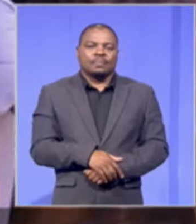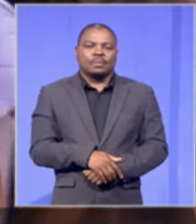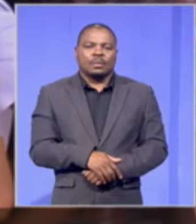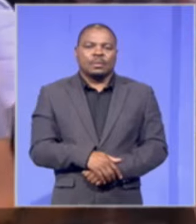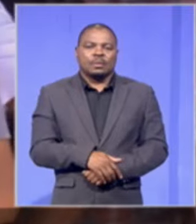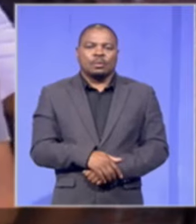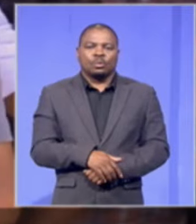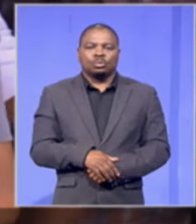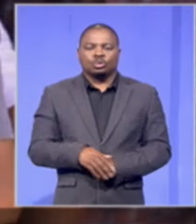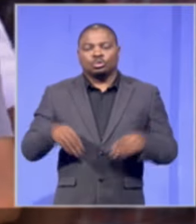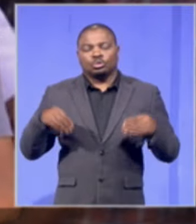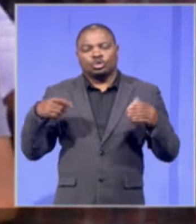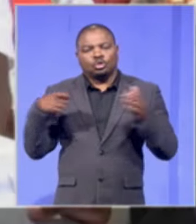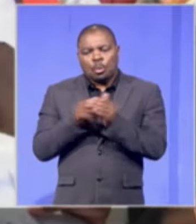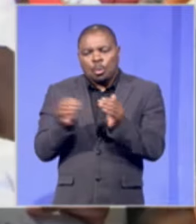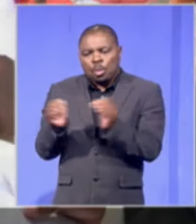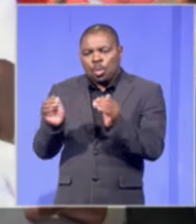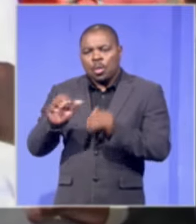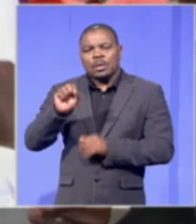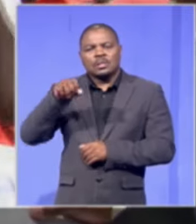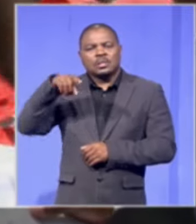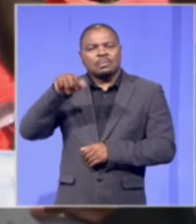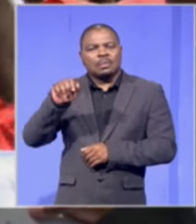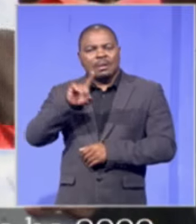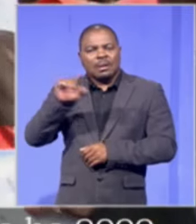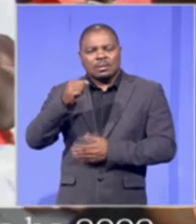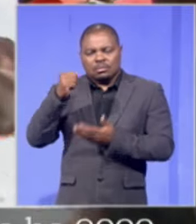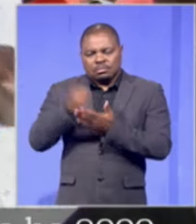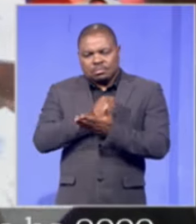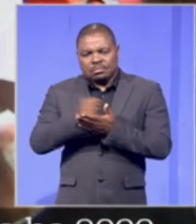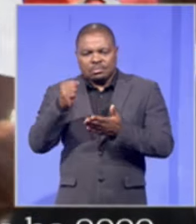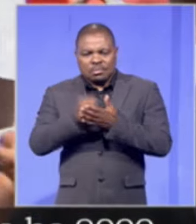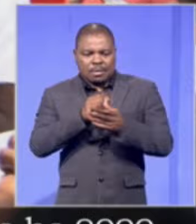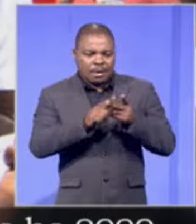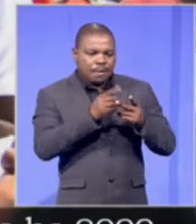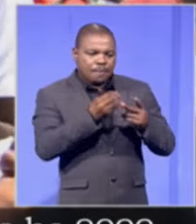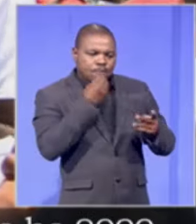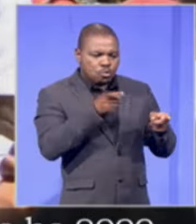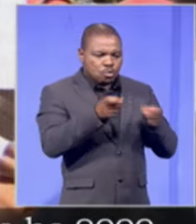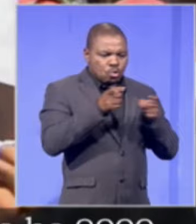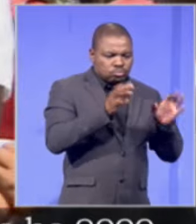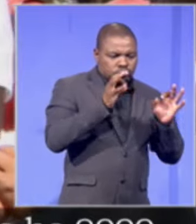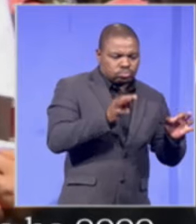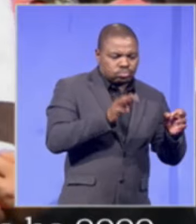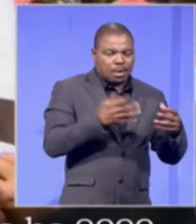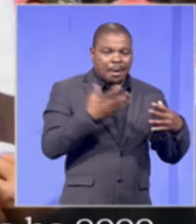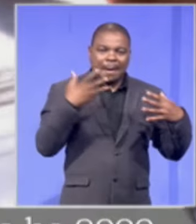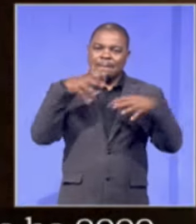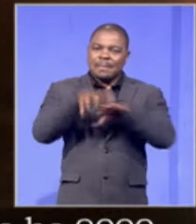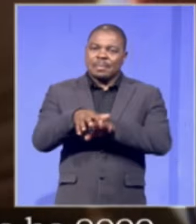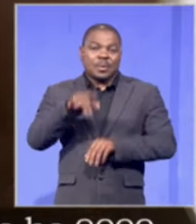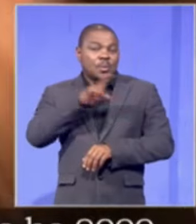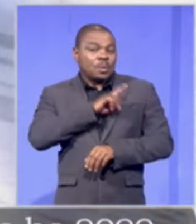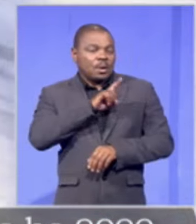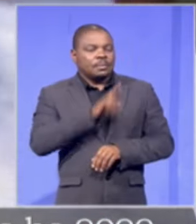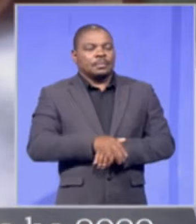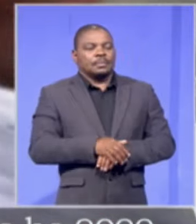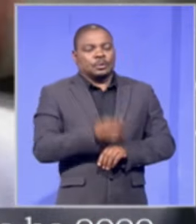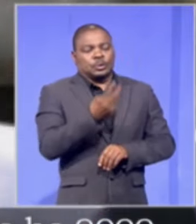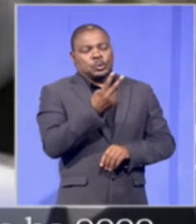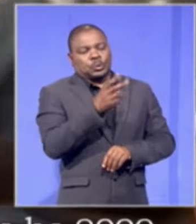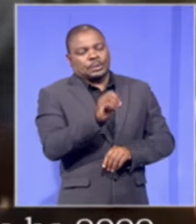Boingodiso ba mabenkele a dispaza le taolo e nepahetseng ya tshwaro ya dijo ho kentswe tshebetsong ka mora hore bonyane bana ba